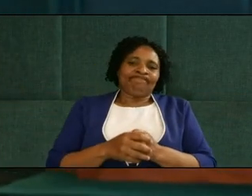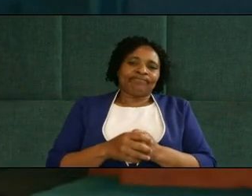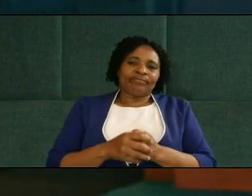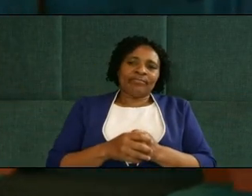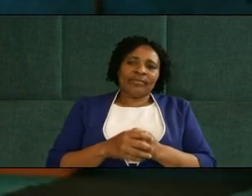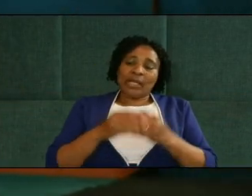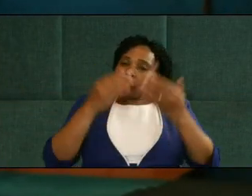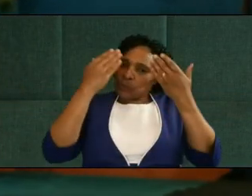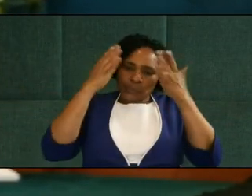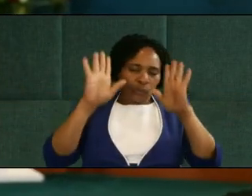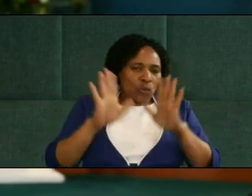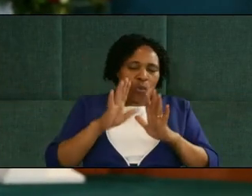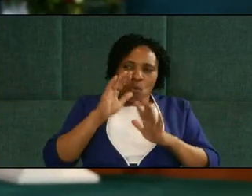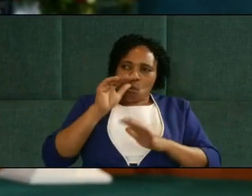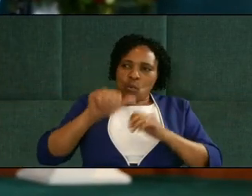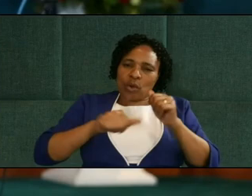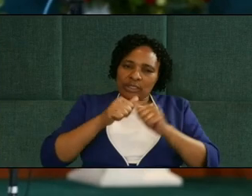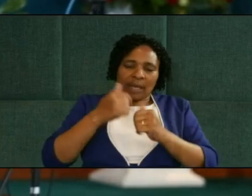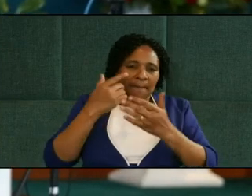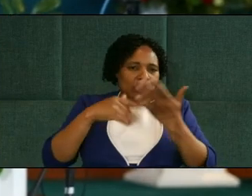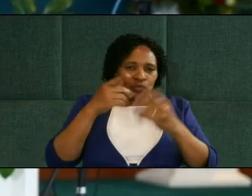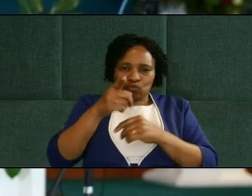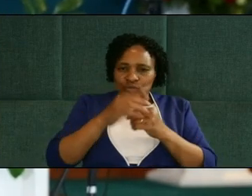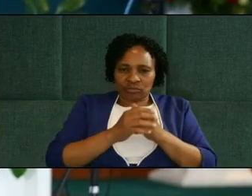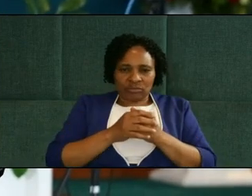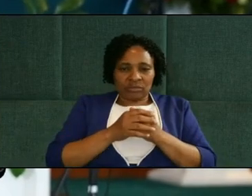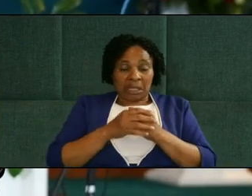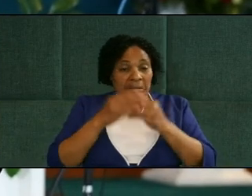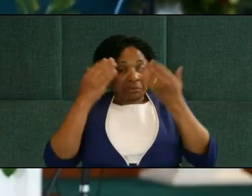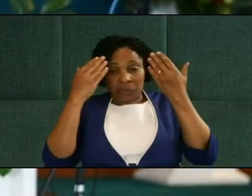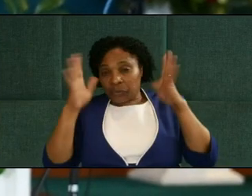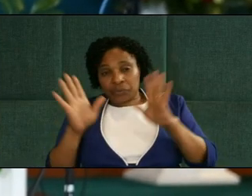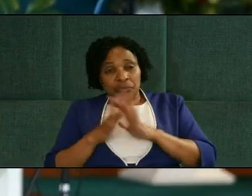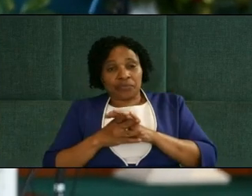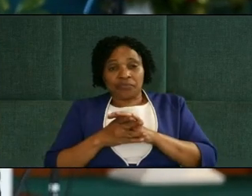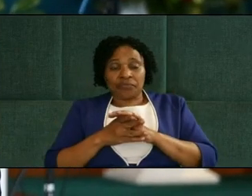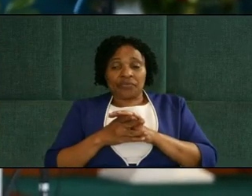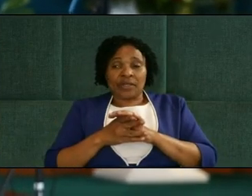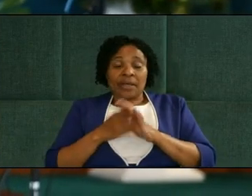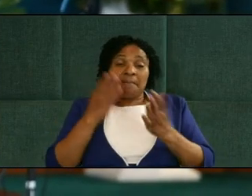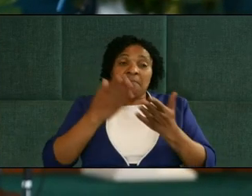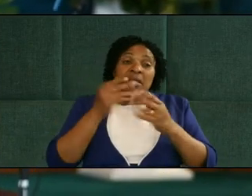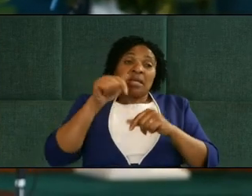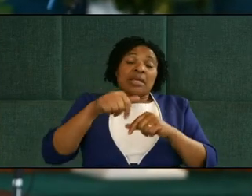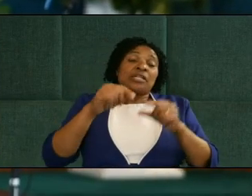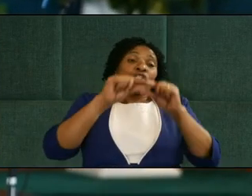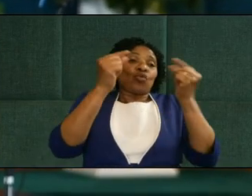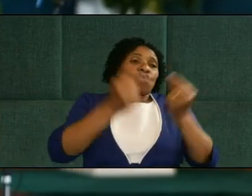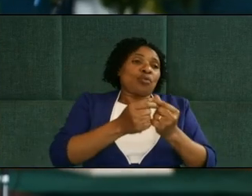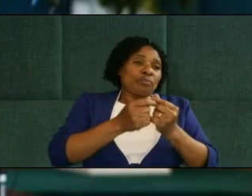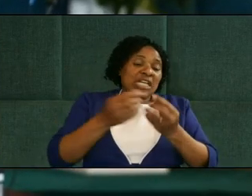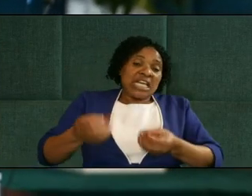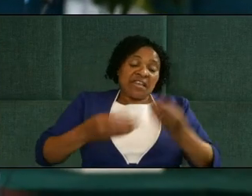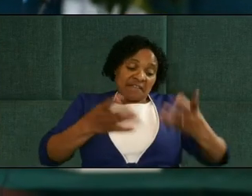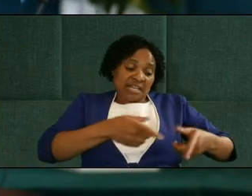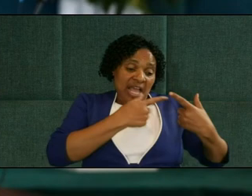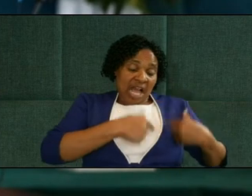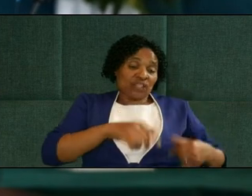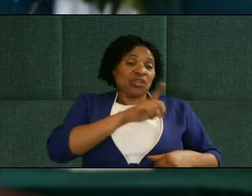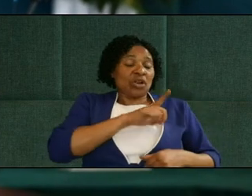on the balcony. I don't know who down the bottom. You perhaps are in this congregation and you have not yet given your heart to the